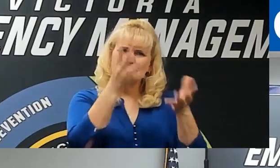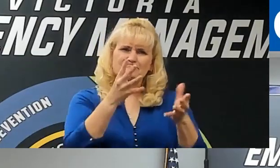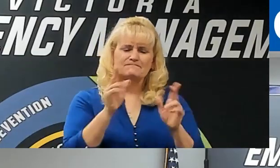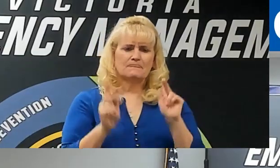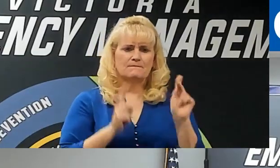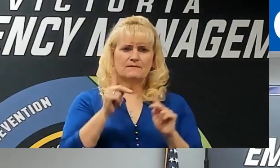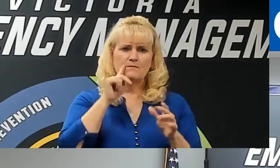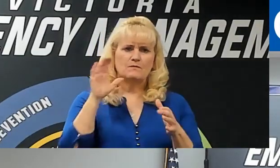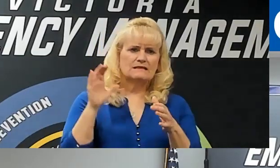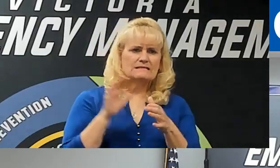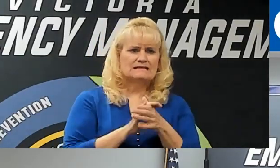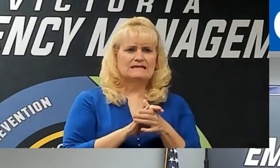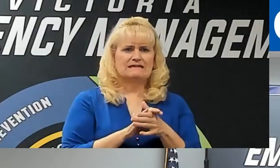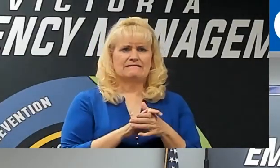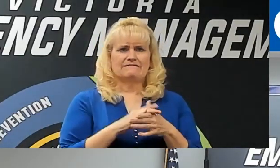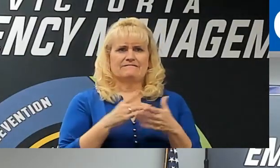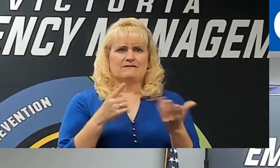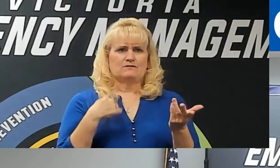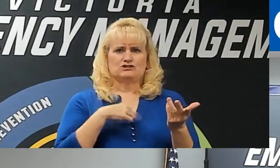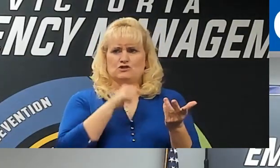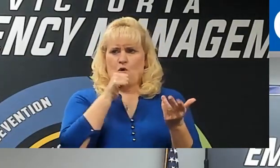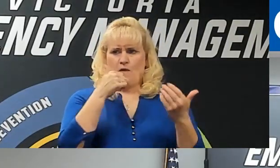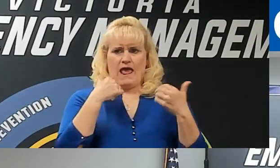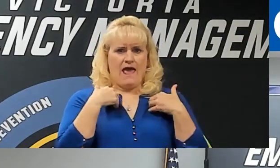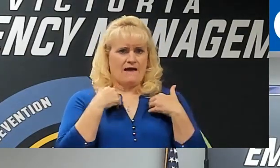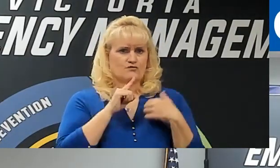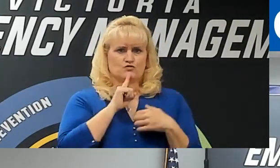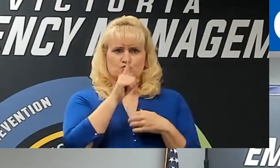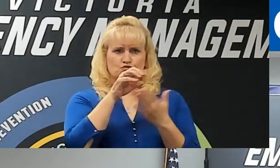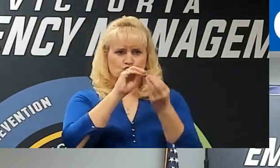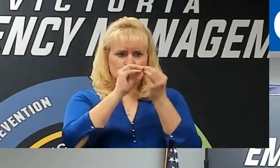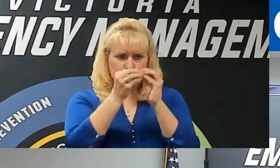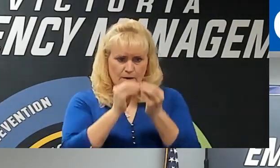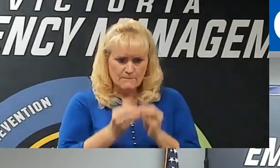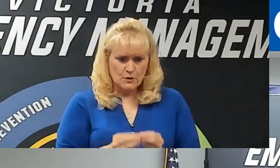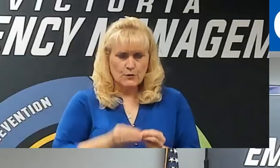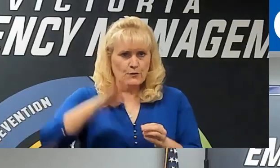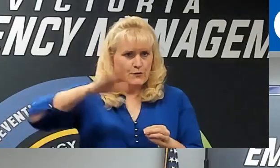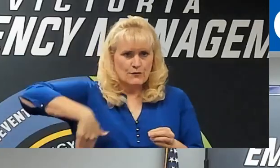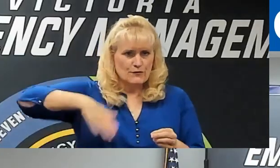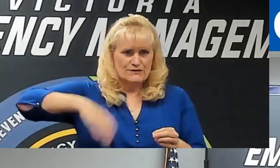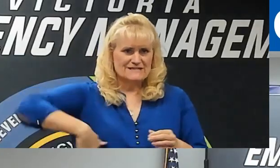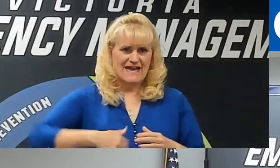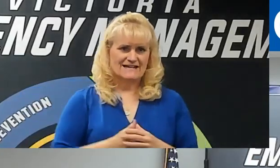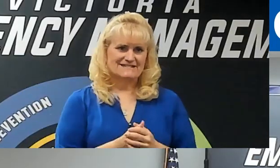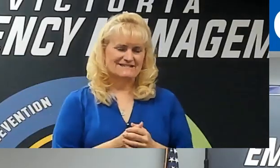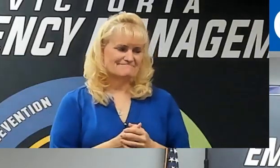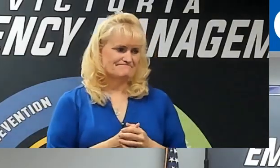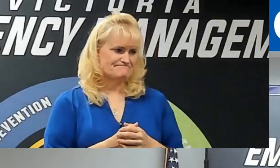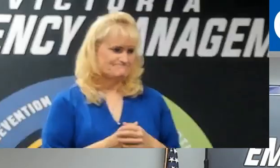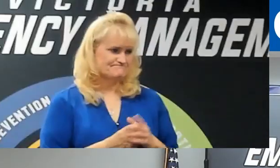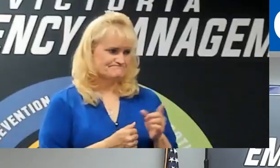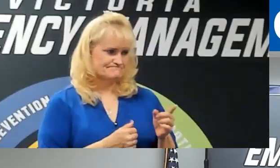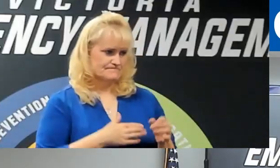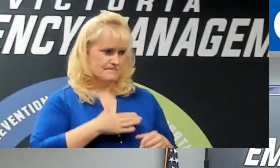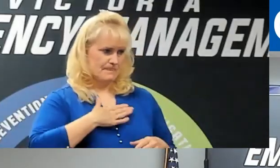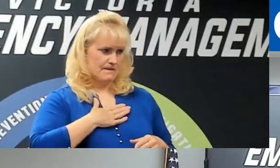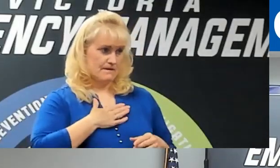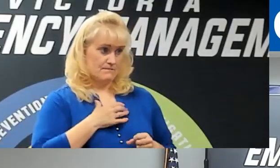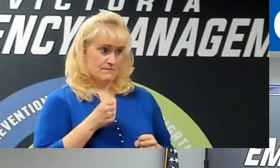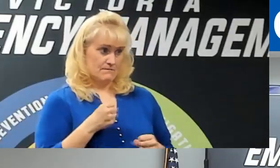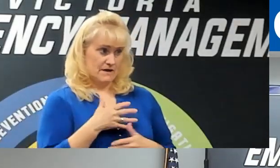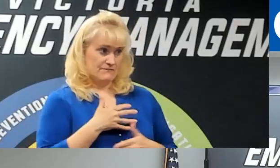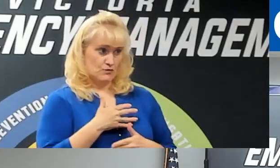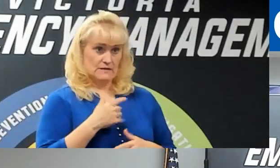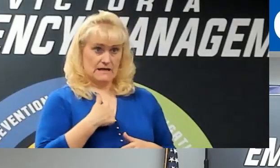that, and we just don't have that data yet. So, sorry, real quick, just add one more thing. My fear really, and the one thing